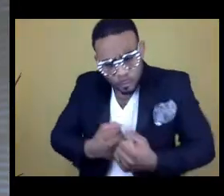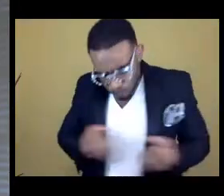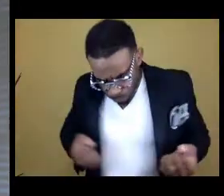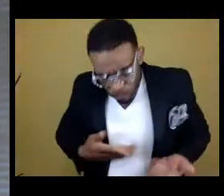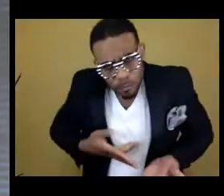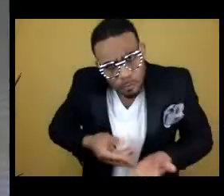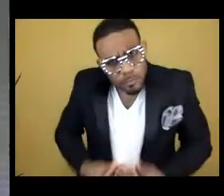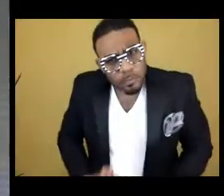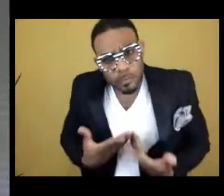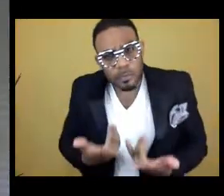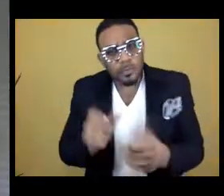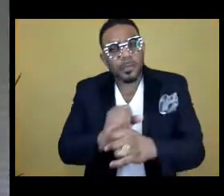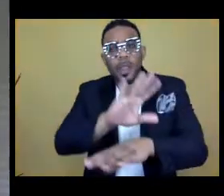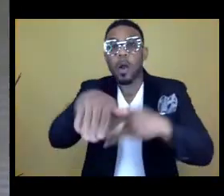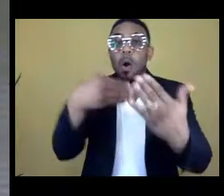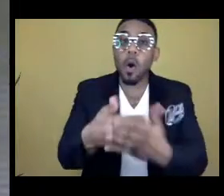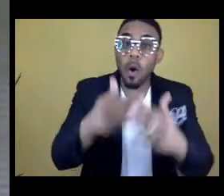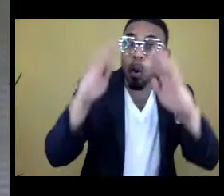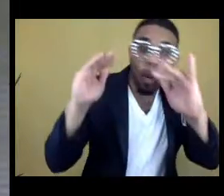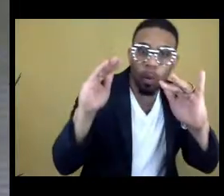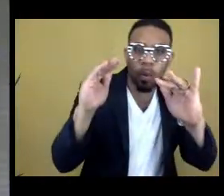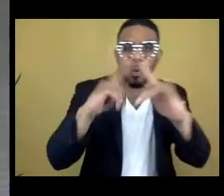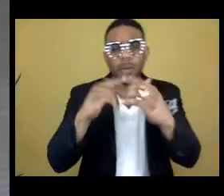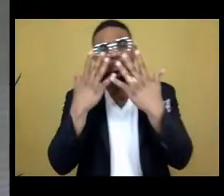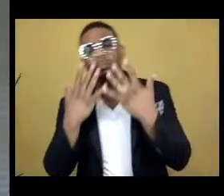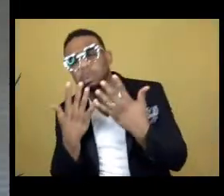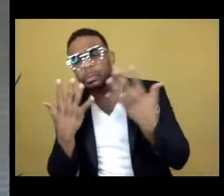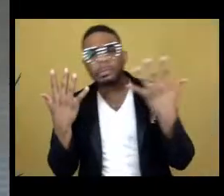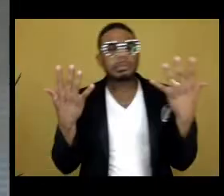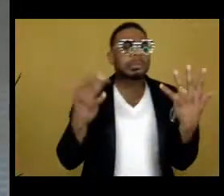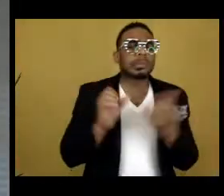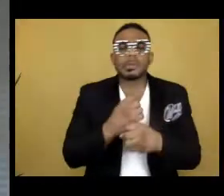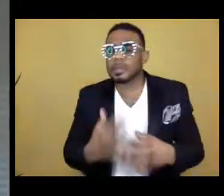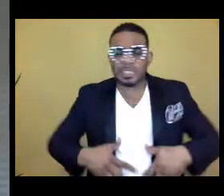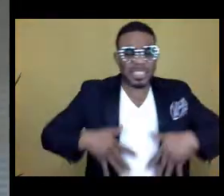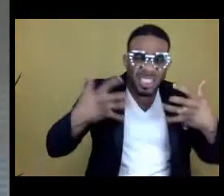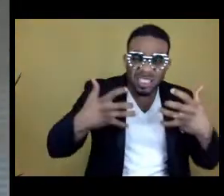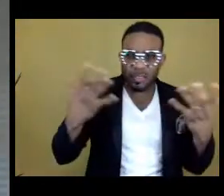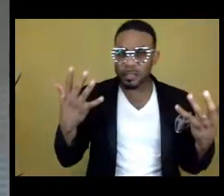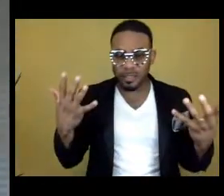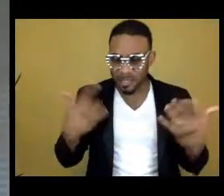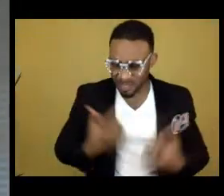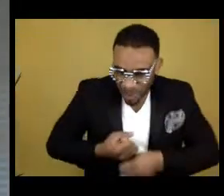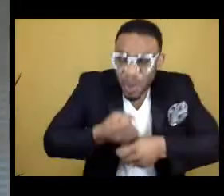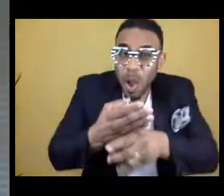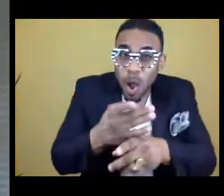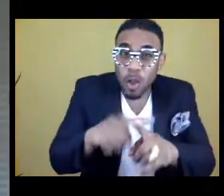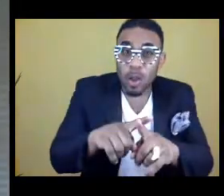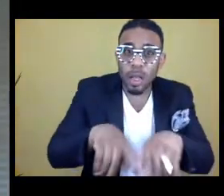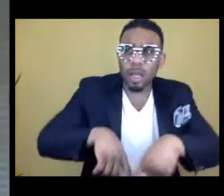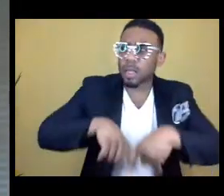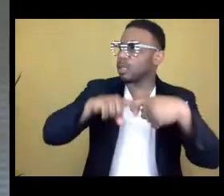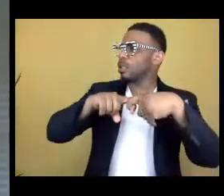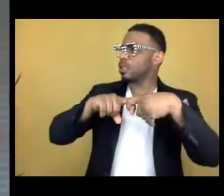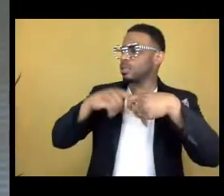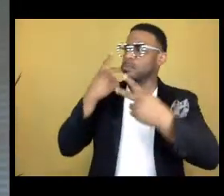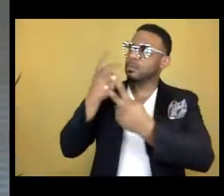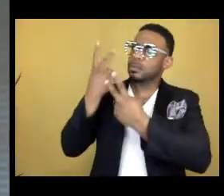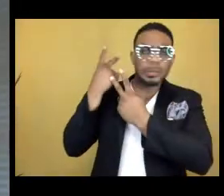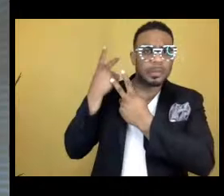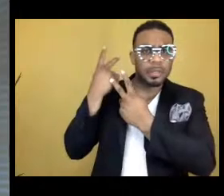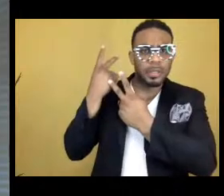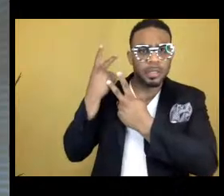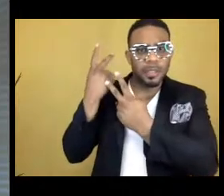you? What makes you hope? What makes you sad? What makes you angry? What causes you to pause and reflect?